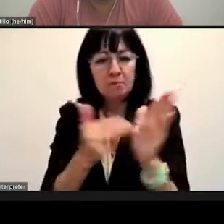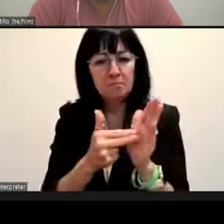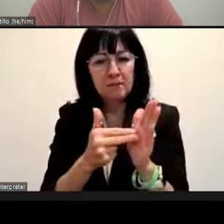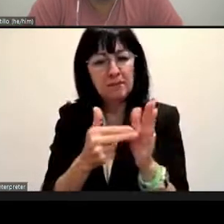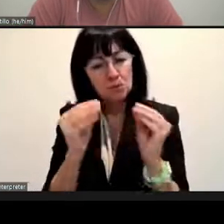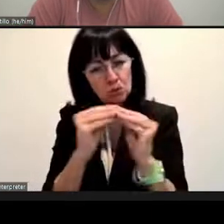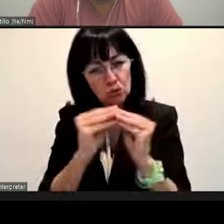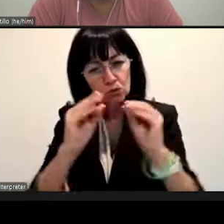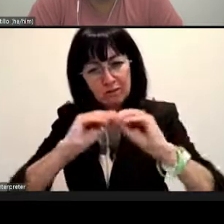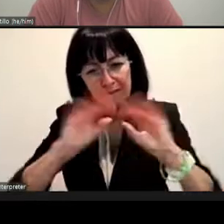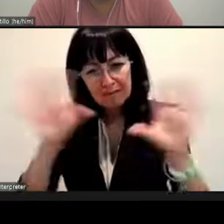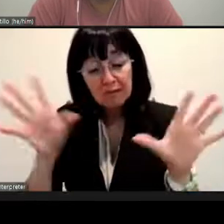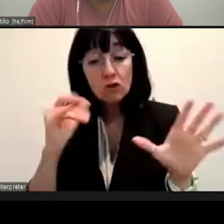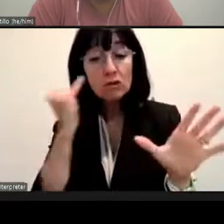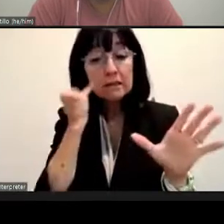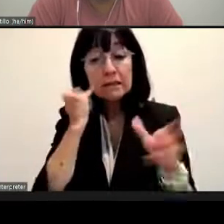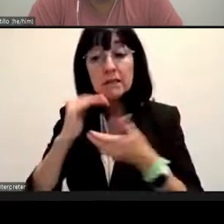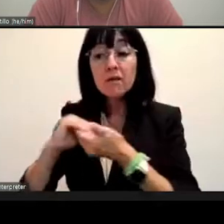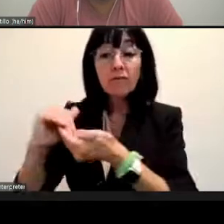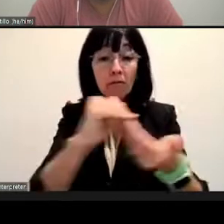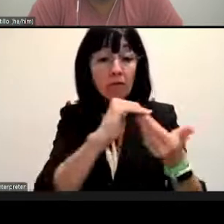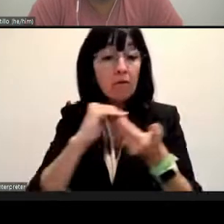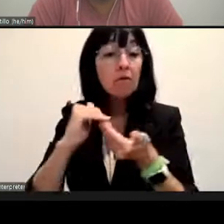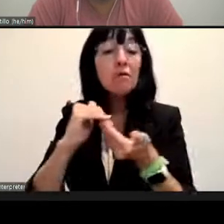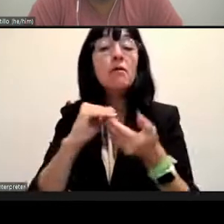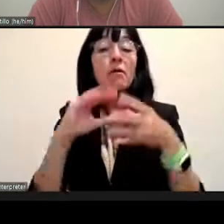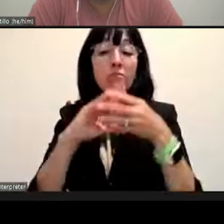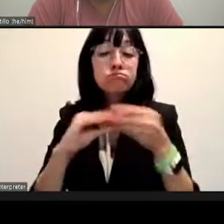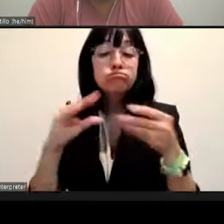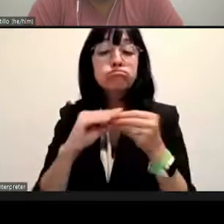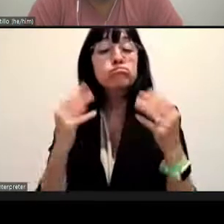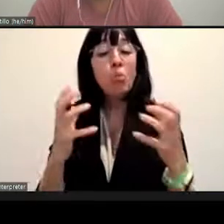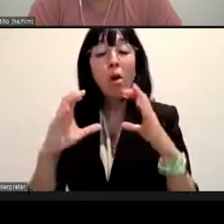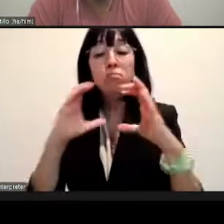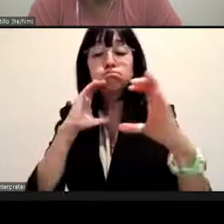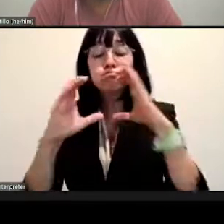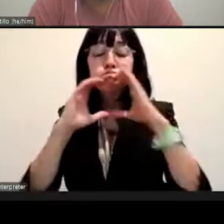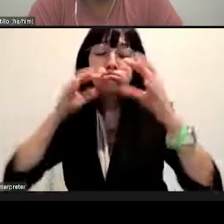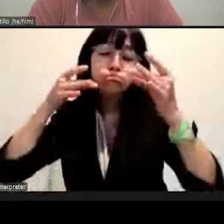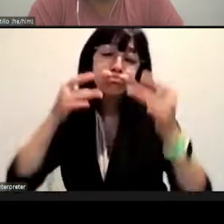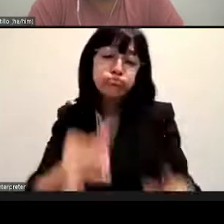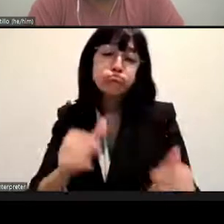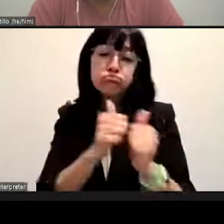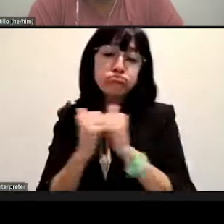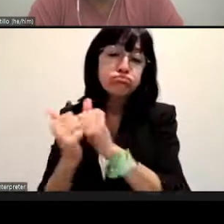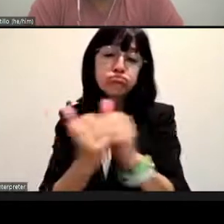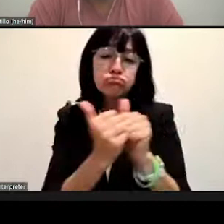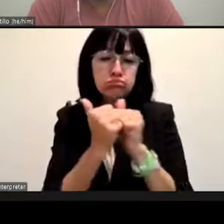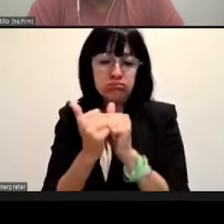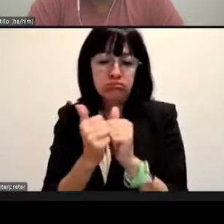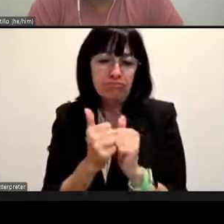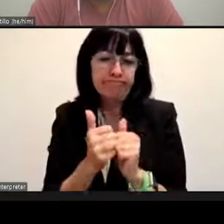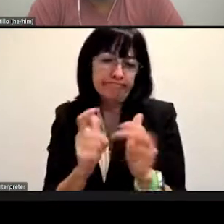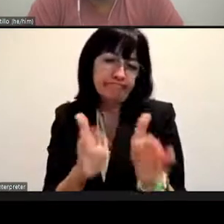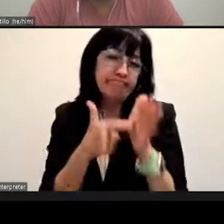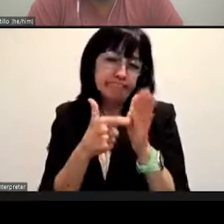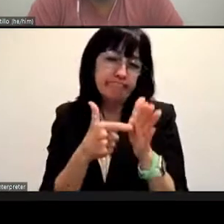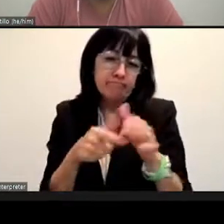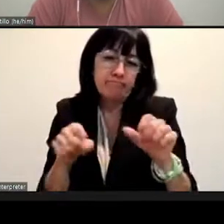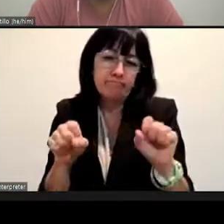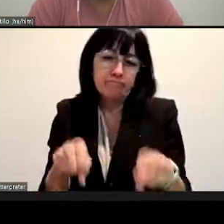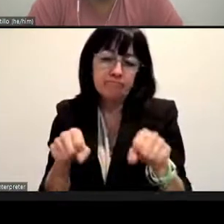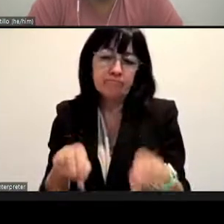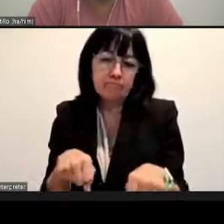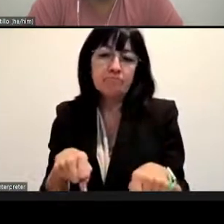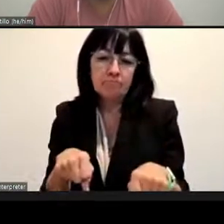are collaborating, if we're telling stories, if we're trying to be better communicators, you need to be able to get your idea and your point across